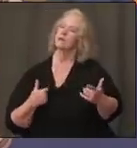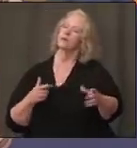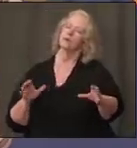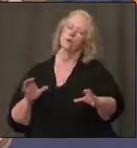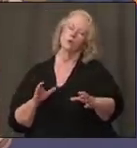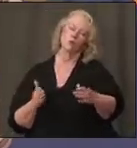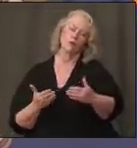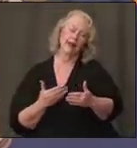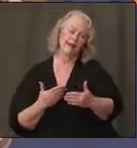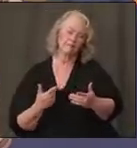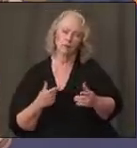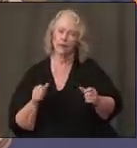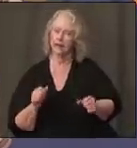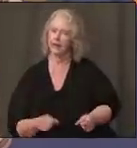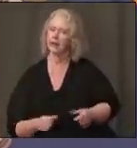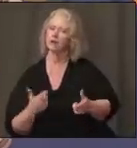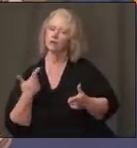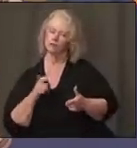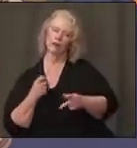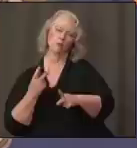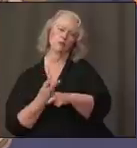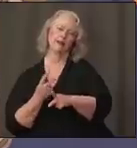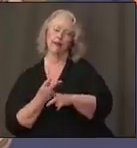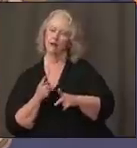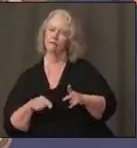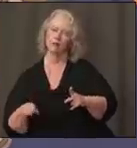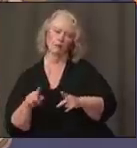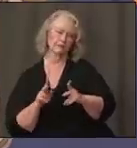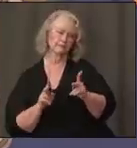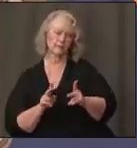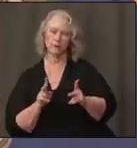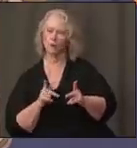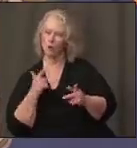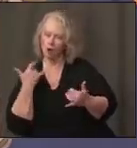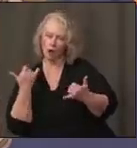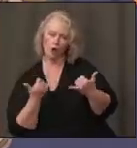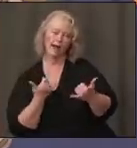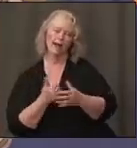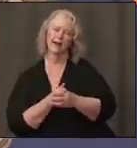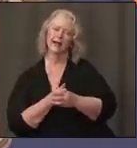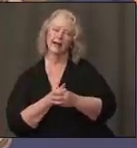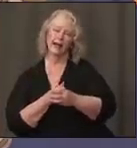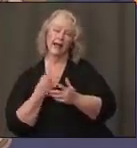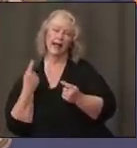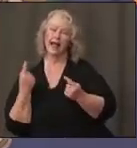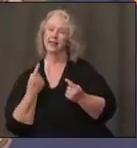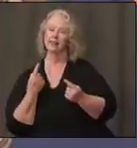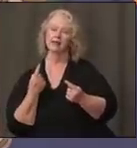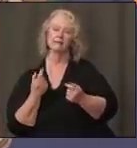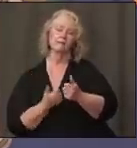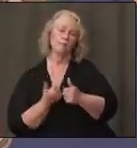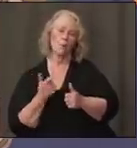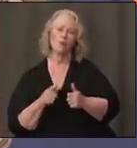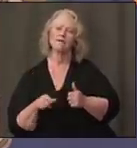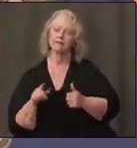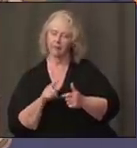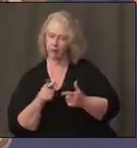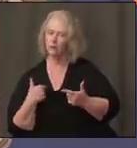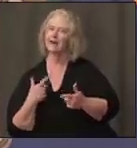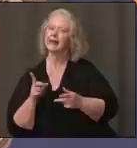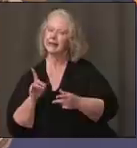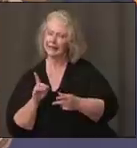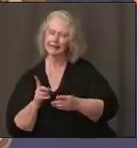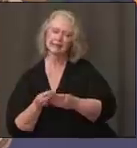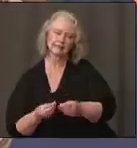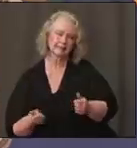it takes to make sure we take care of the people, those that are calling in. I think the bulk of them have taken care of.